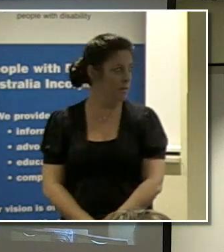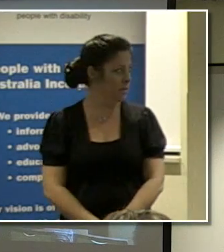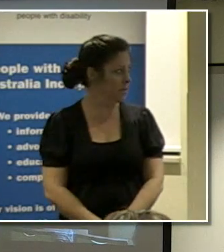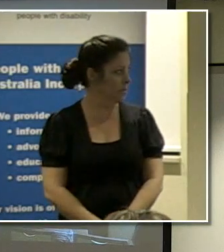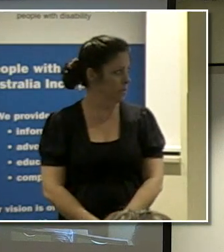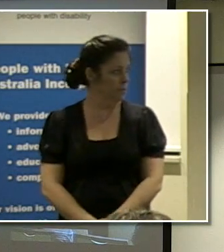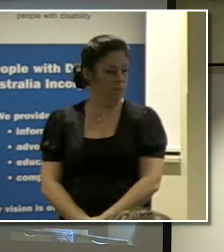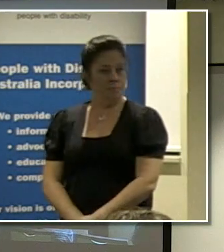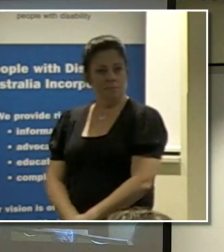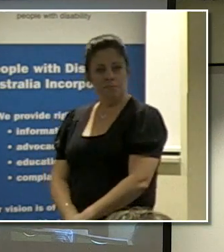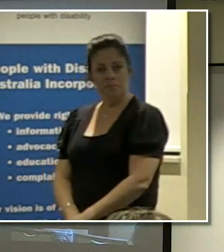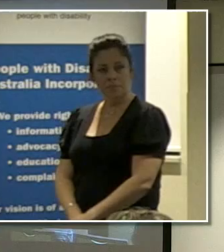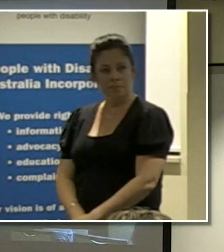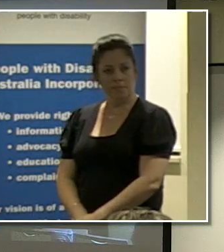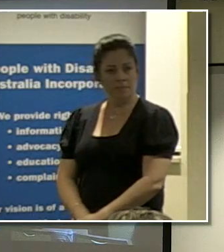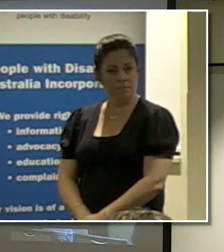NDIS